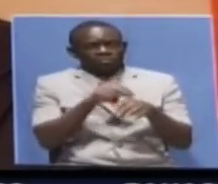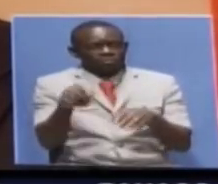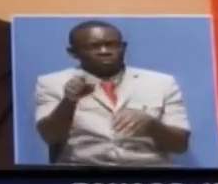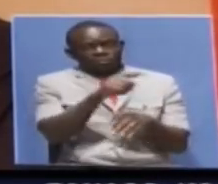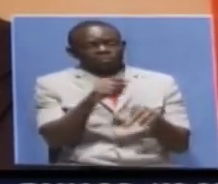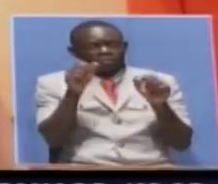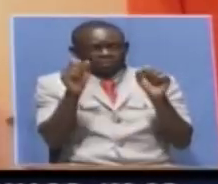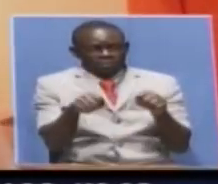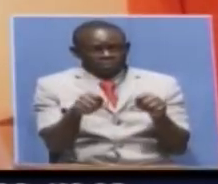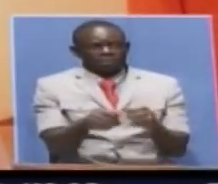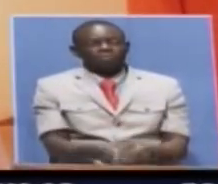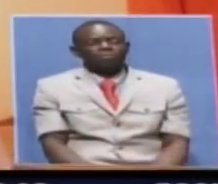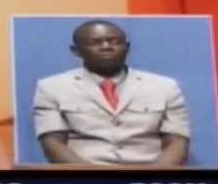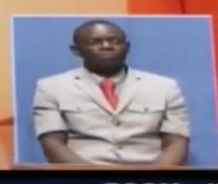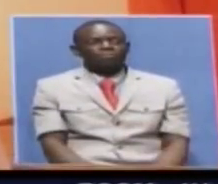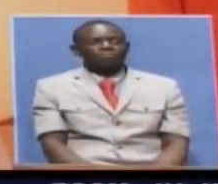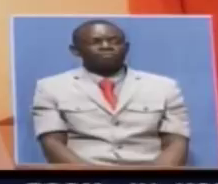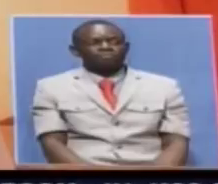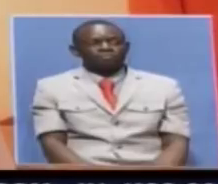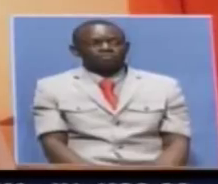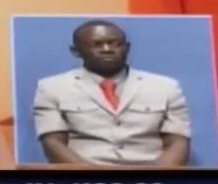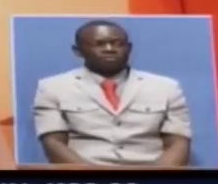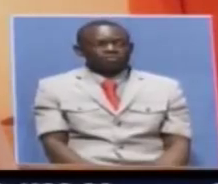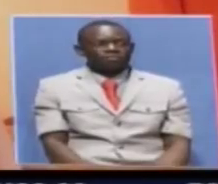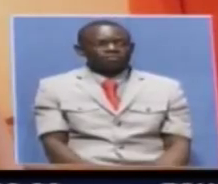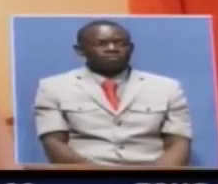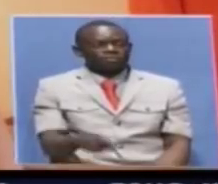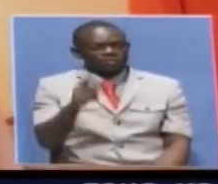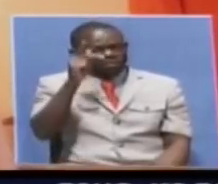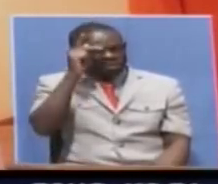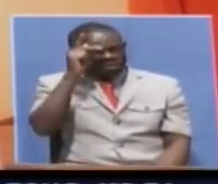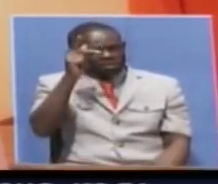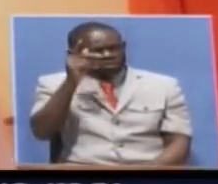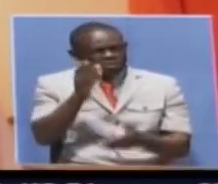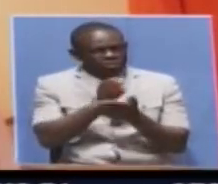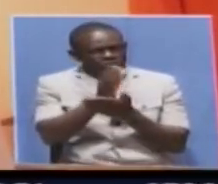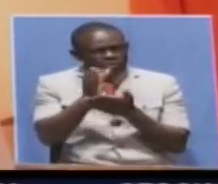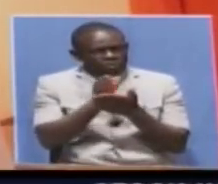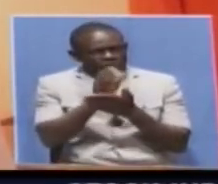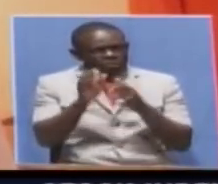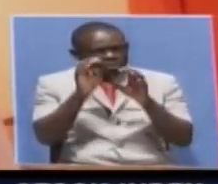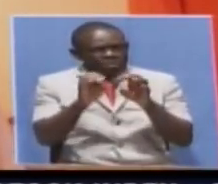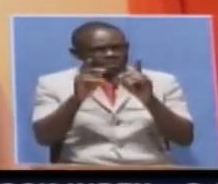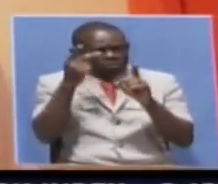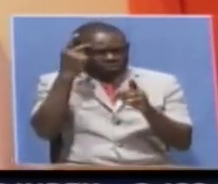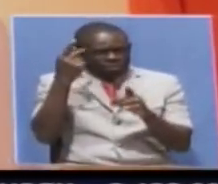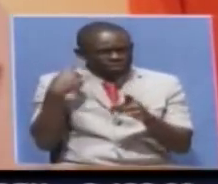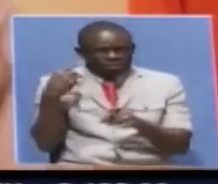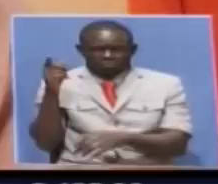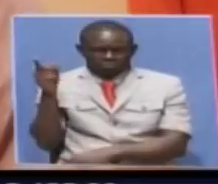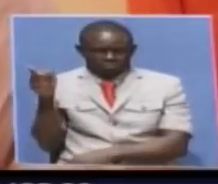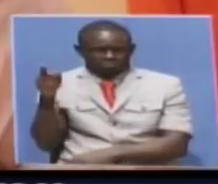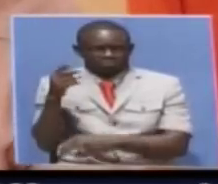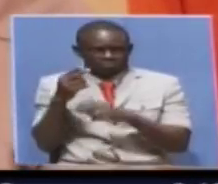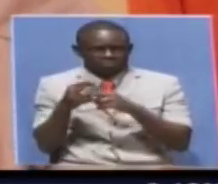the task. Dr. Andrew Mutobo is Kitwe College of Education principal. As teacher trainers, guests of